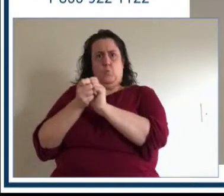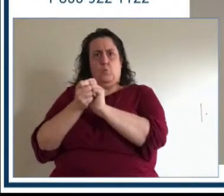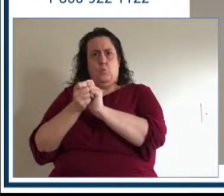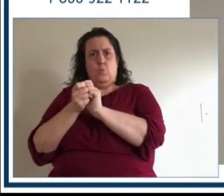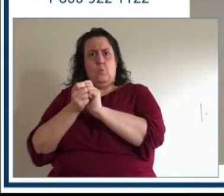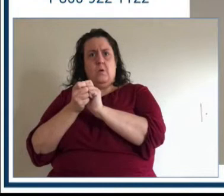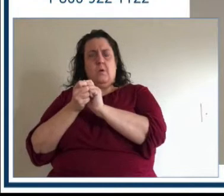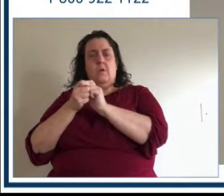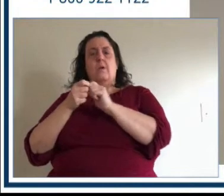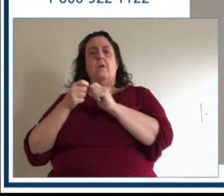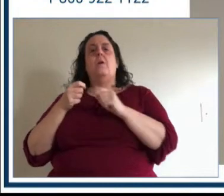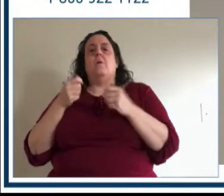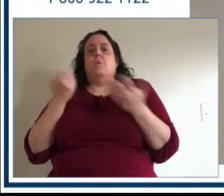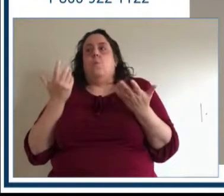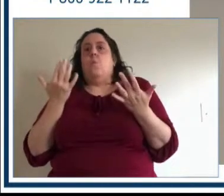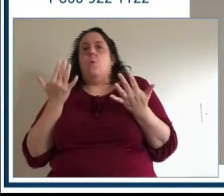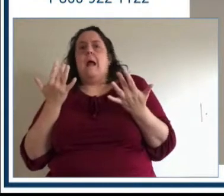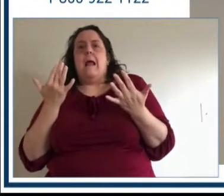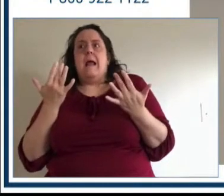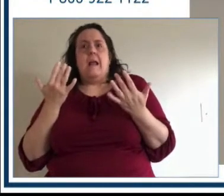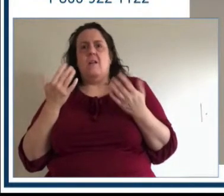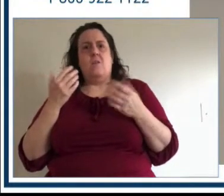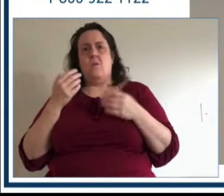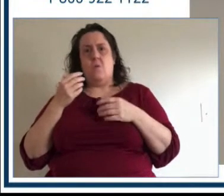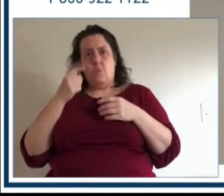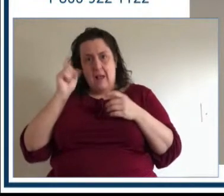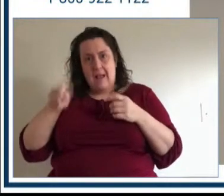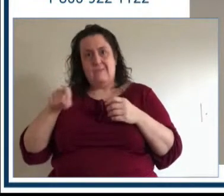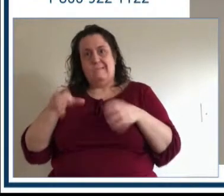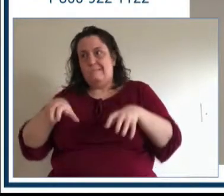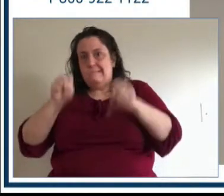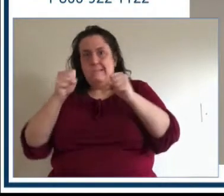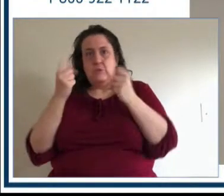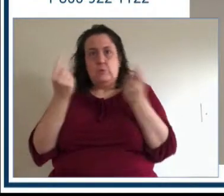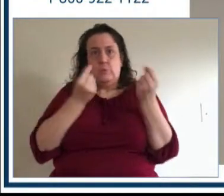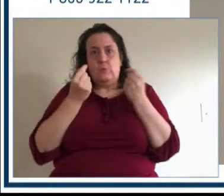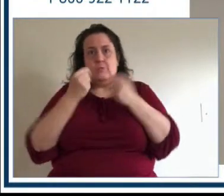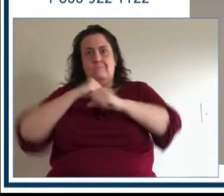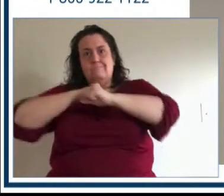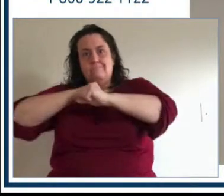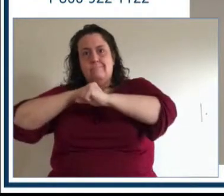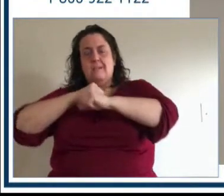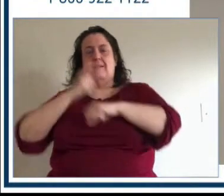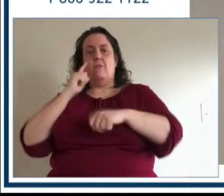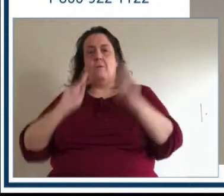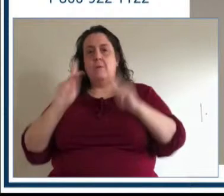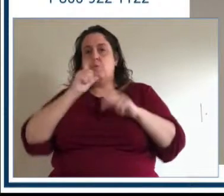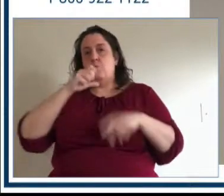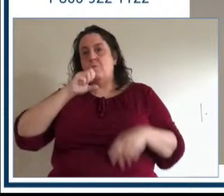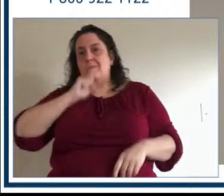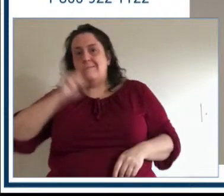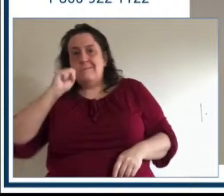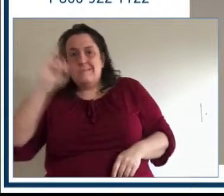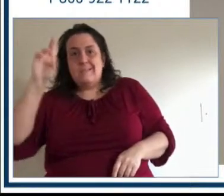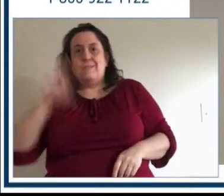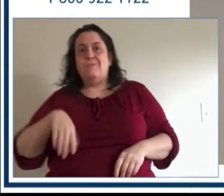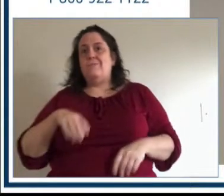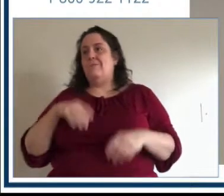vulnerable groups like seniors and those who are immune compromised, and potentially putting a pressure on our healthcare